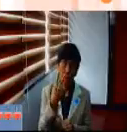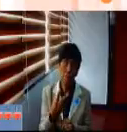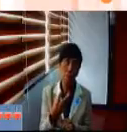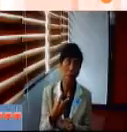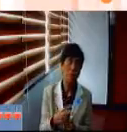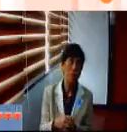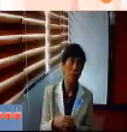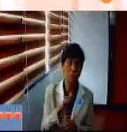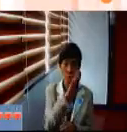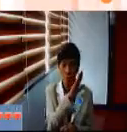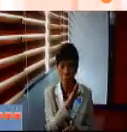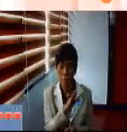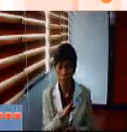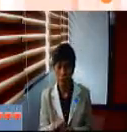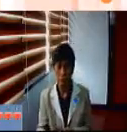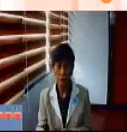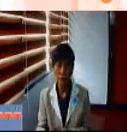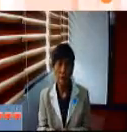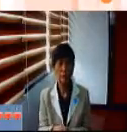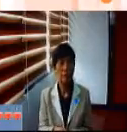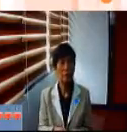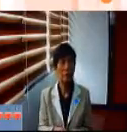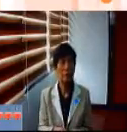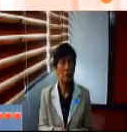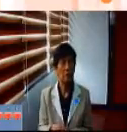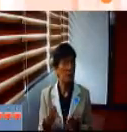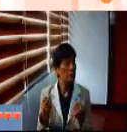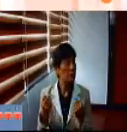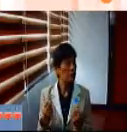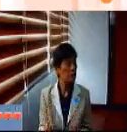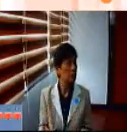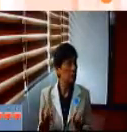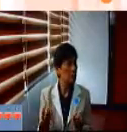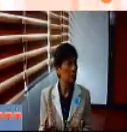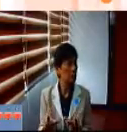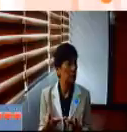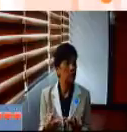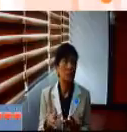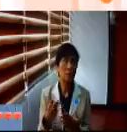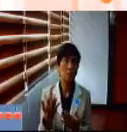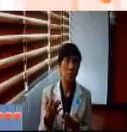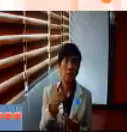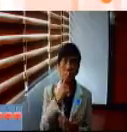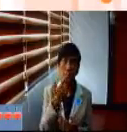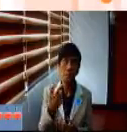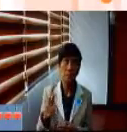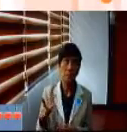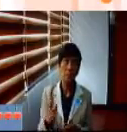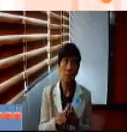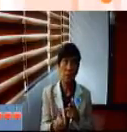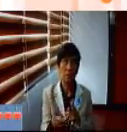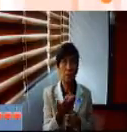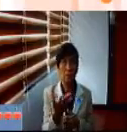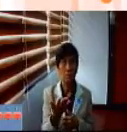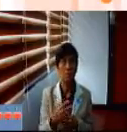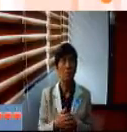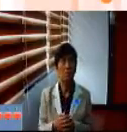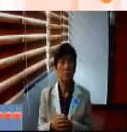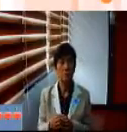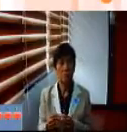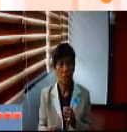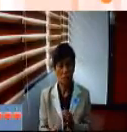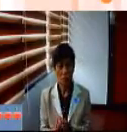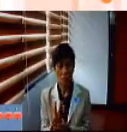declining. And the population growth is that green line there. I think I don't need to